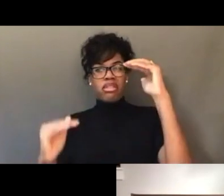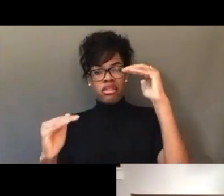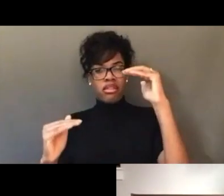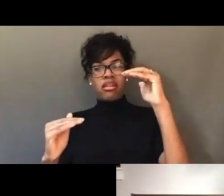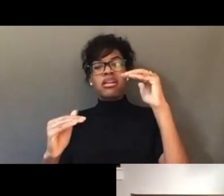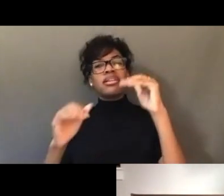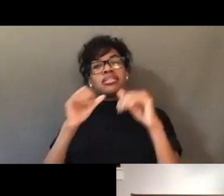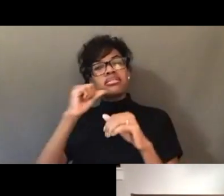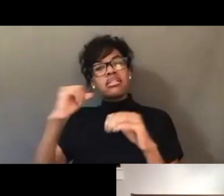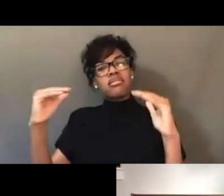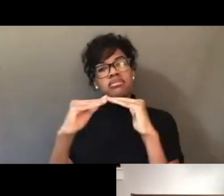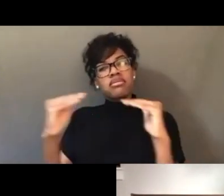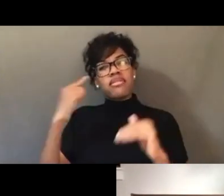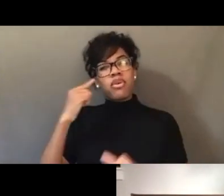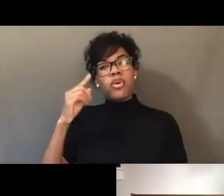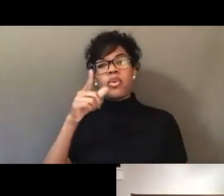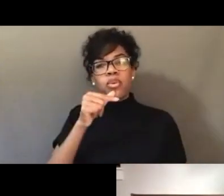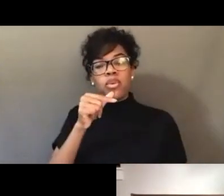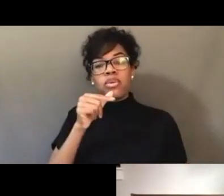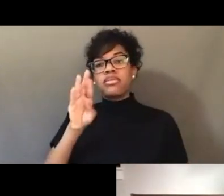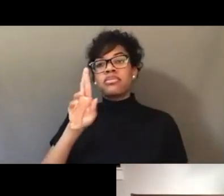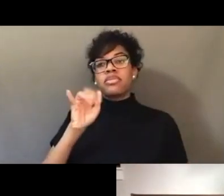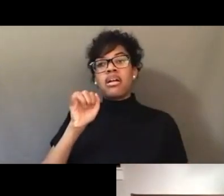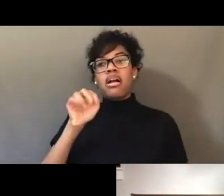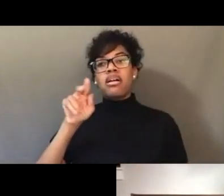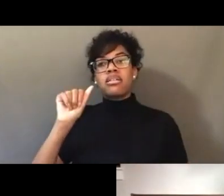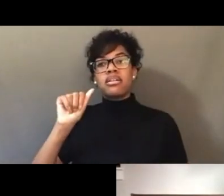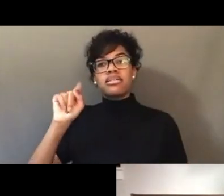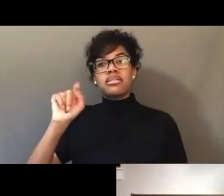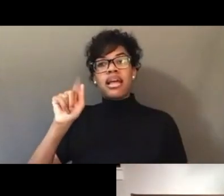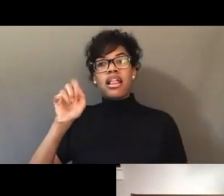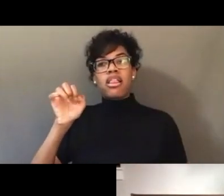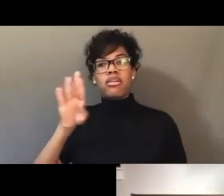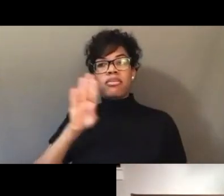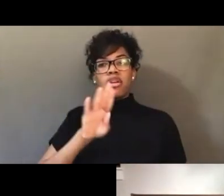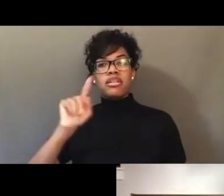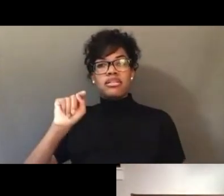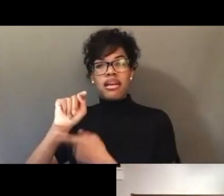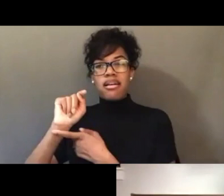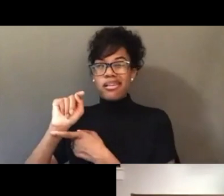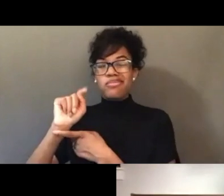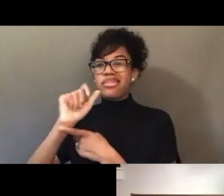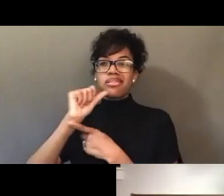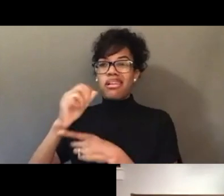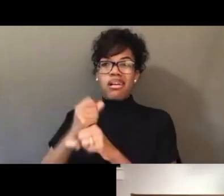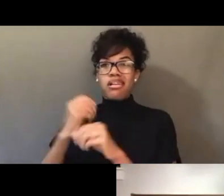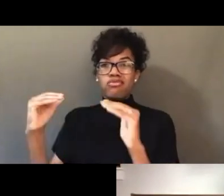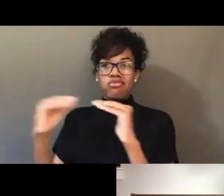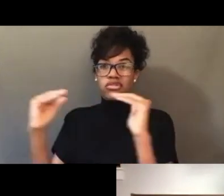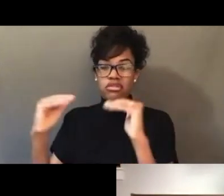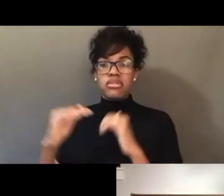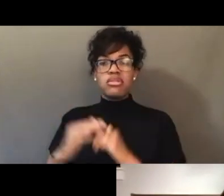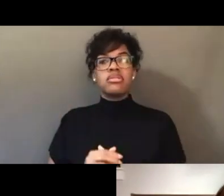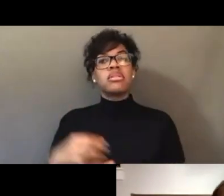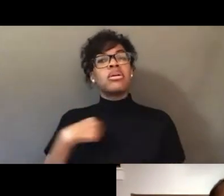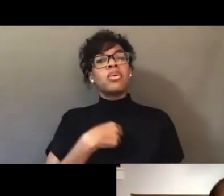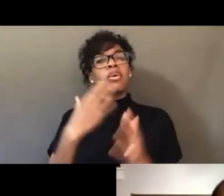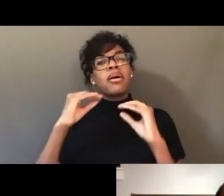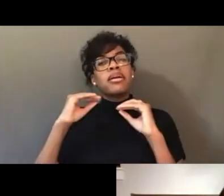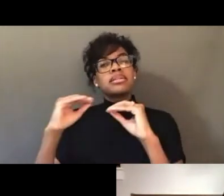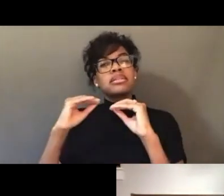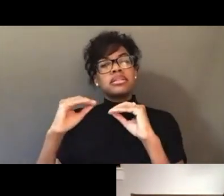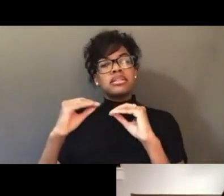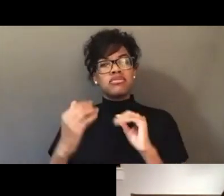loudly, and create classrooms where young people feel comfortable to process, to critically